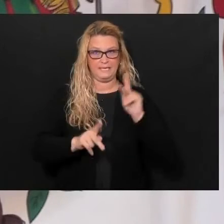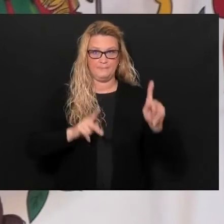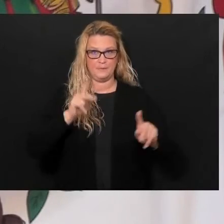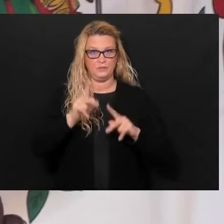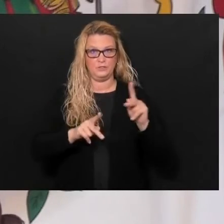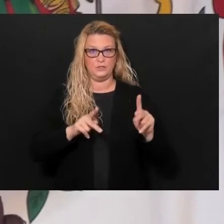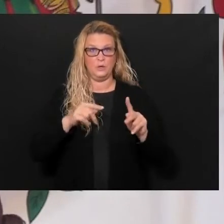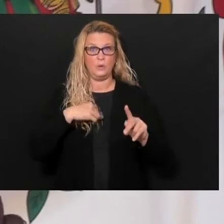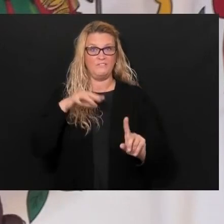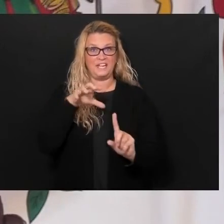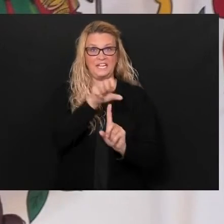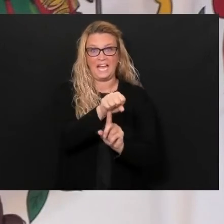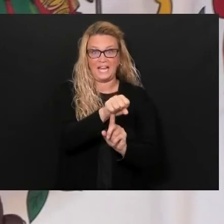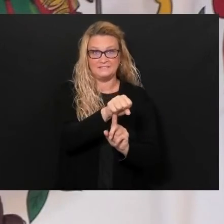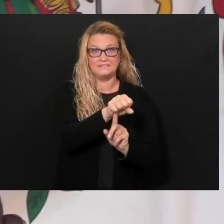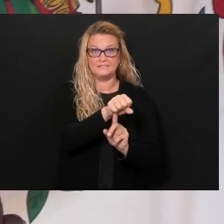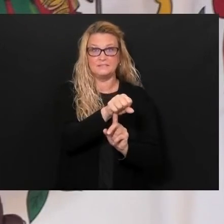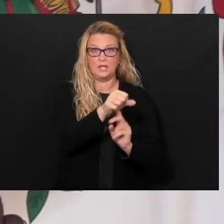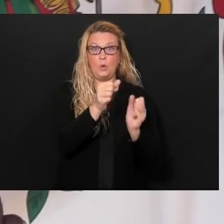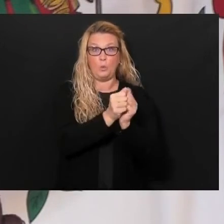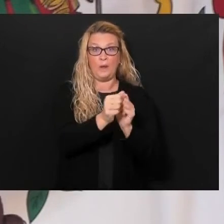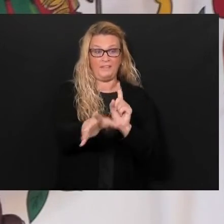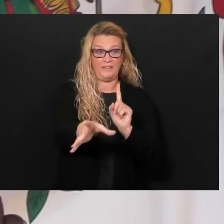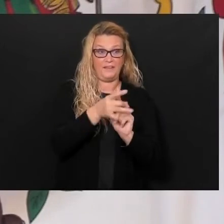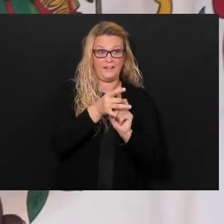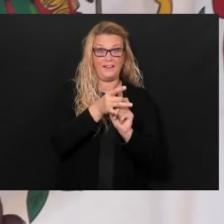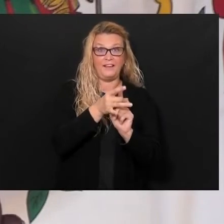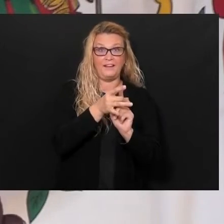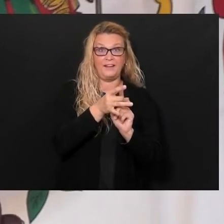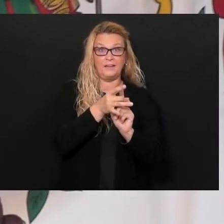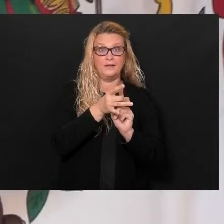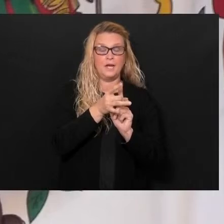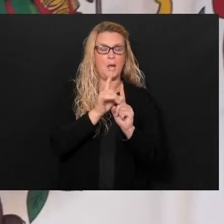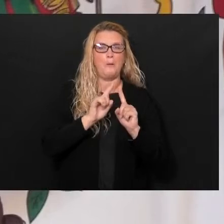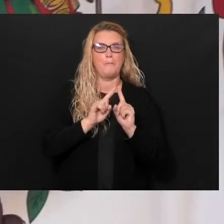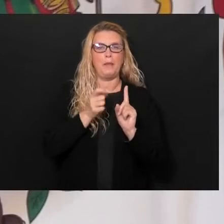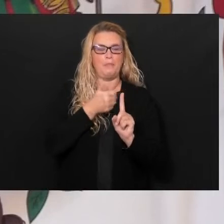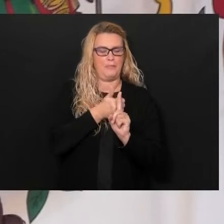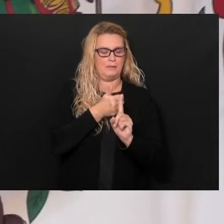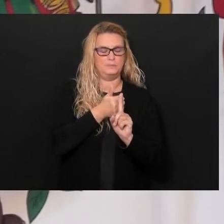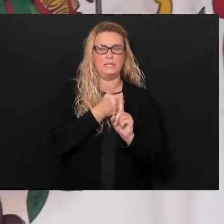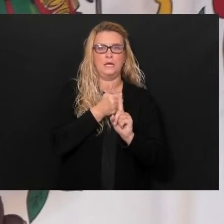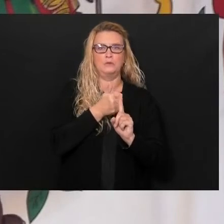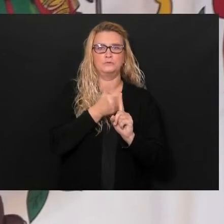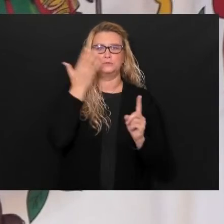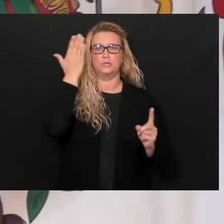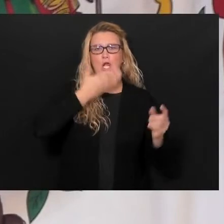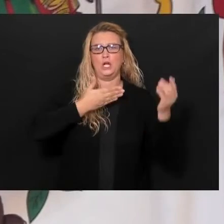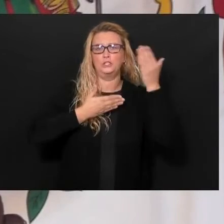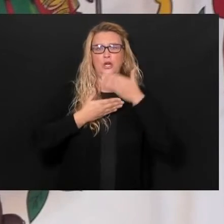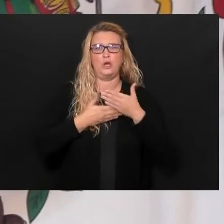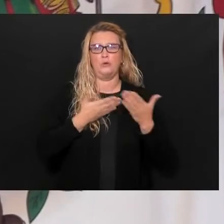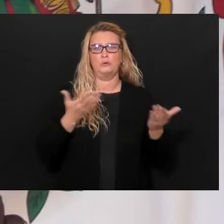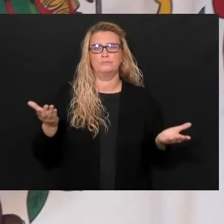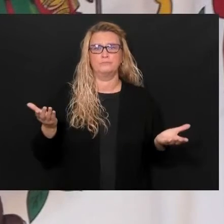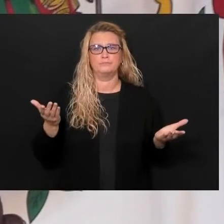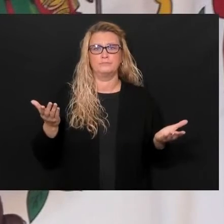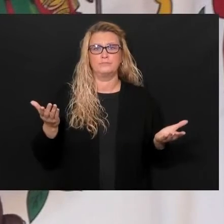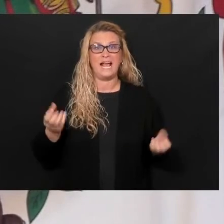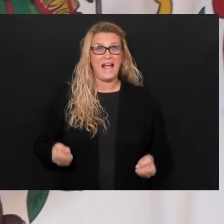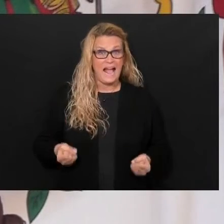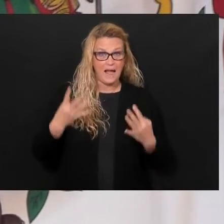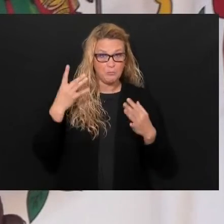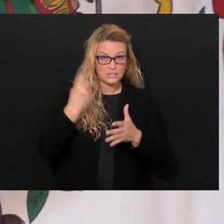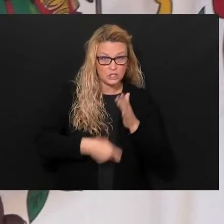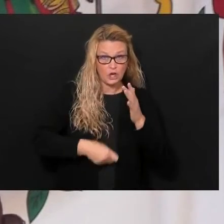gotten before. From the standpoint of the price tag, we have not even looked at that. It's enormous. We